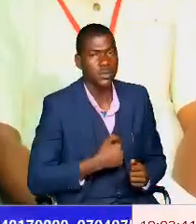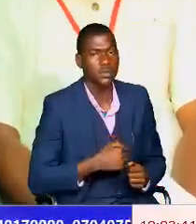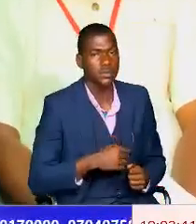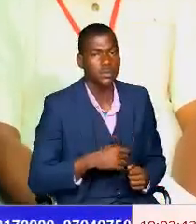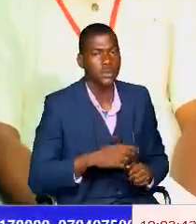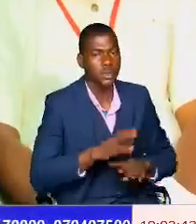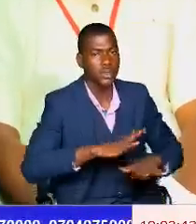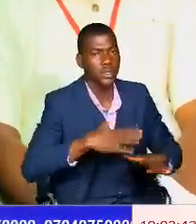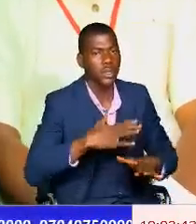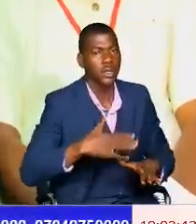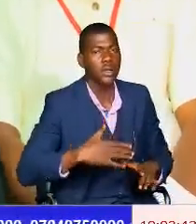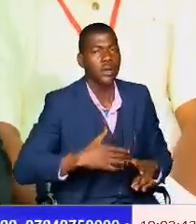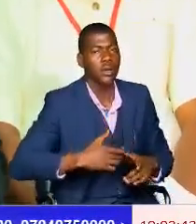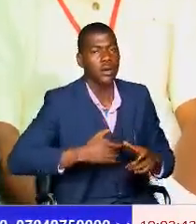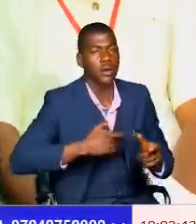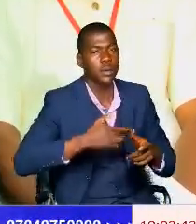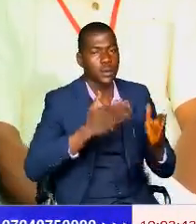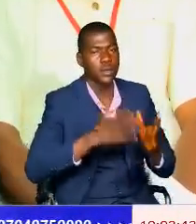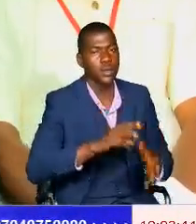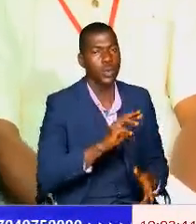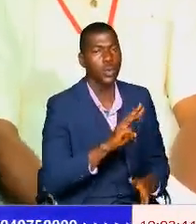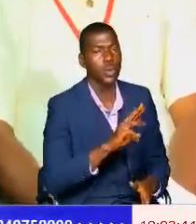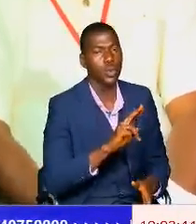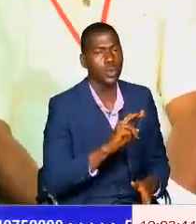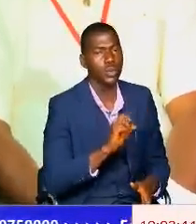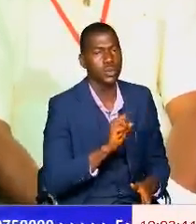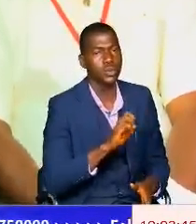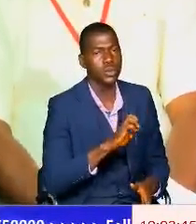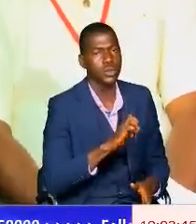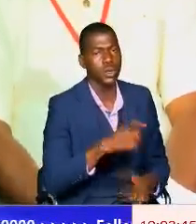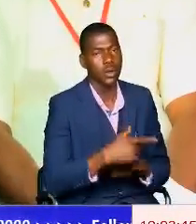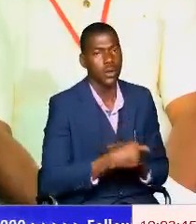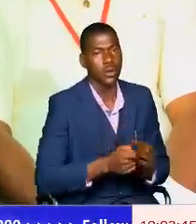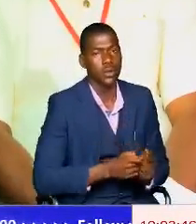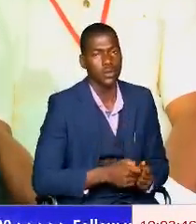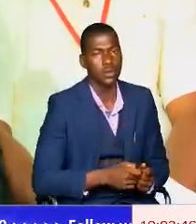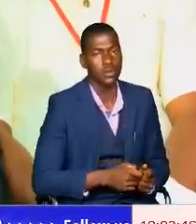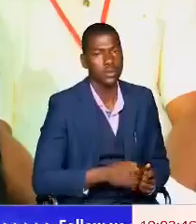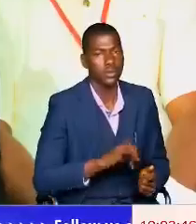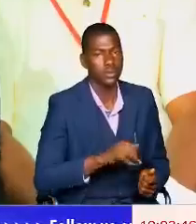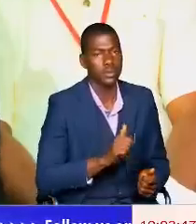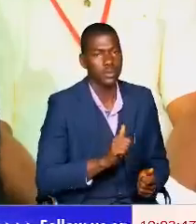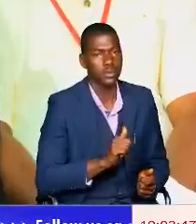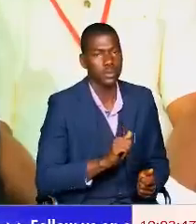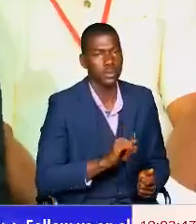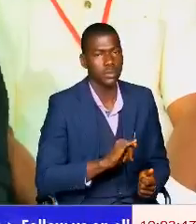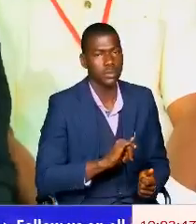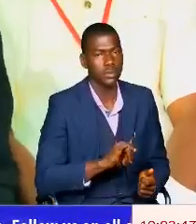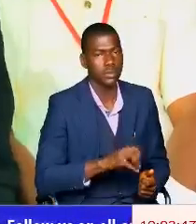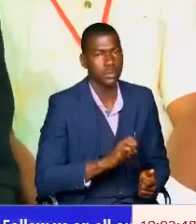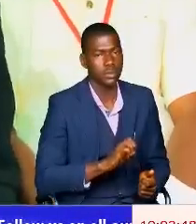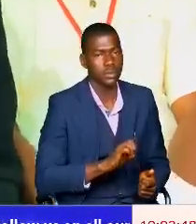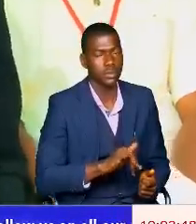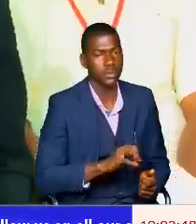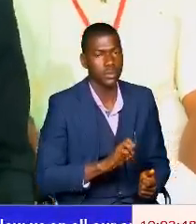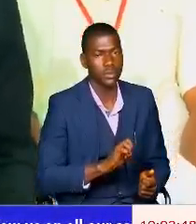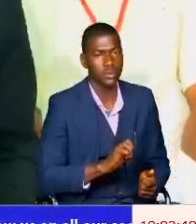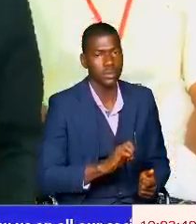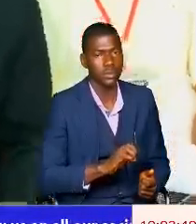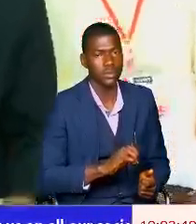GM, Wuse office. The GM, Wuse, Mr. Jaja is here. The nodal officer is here,